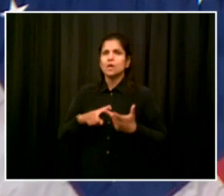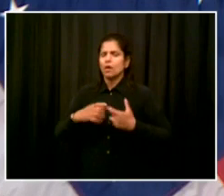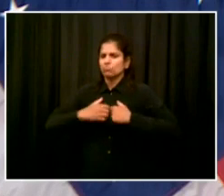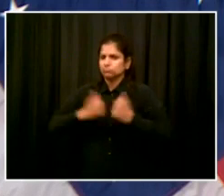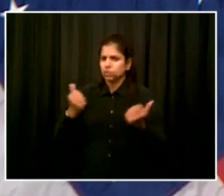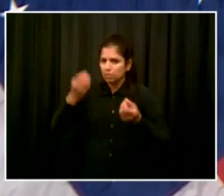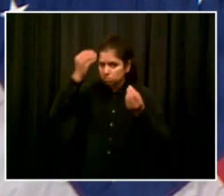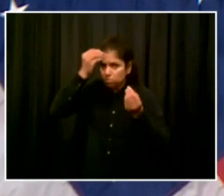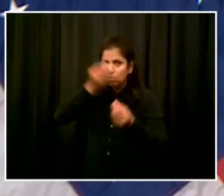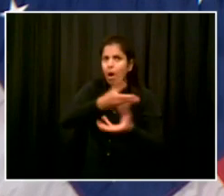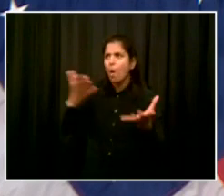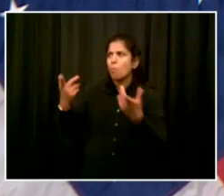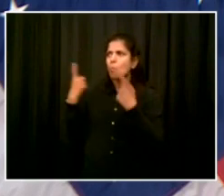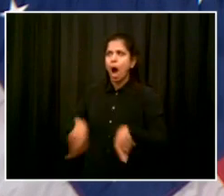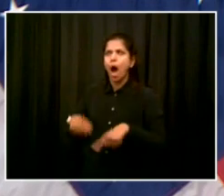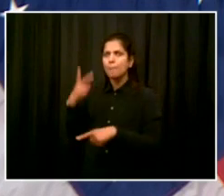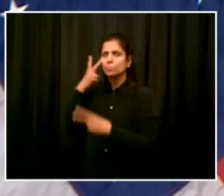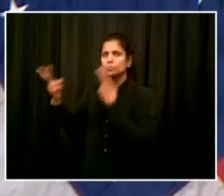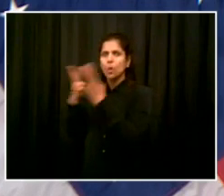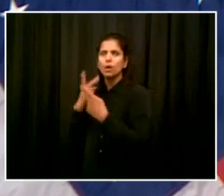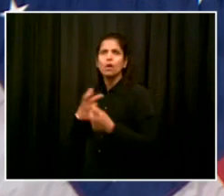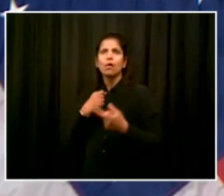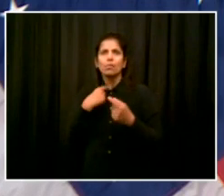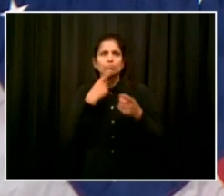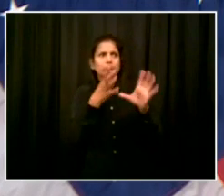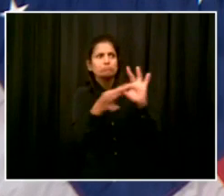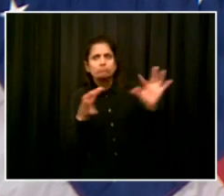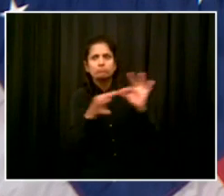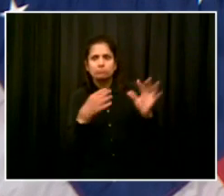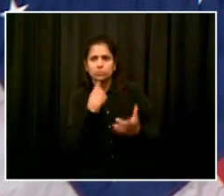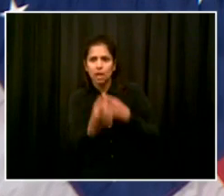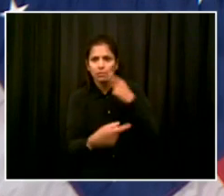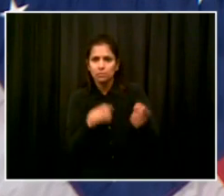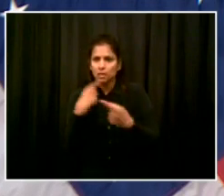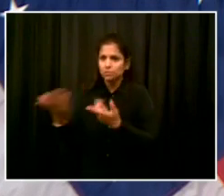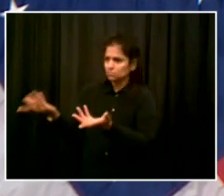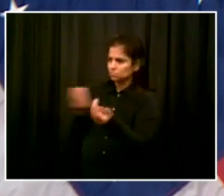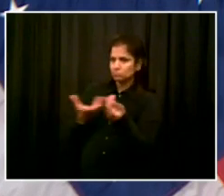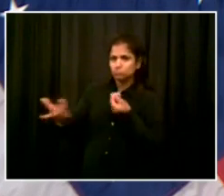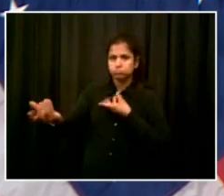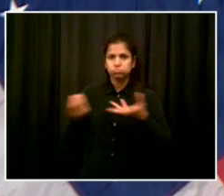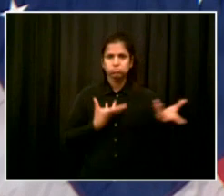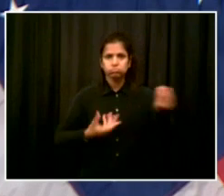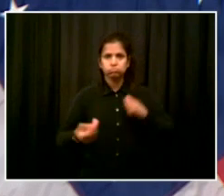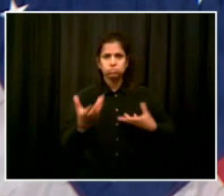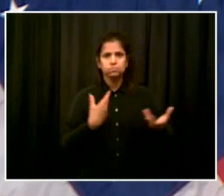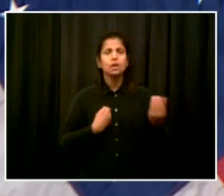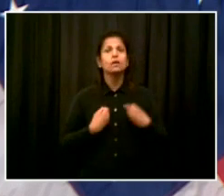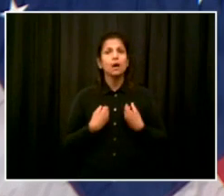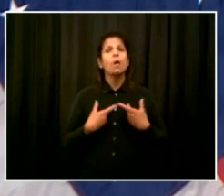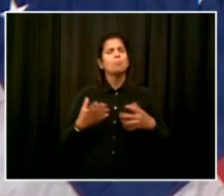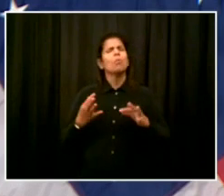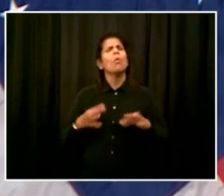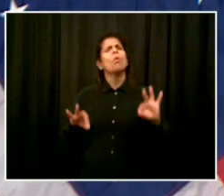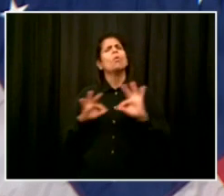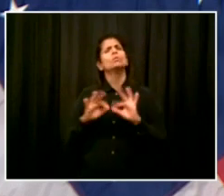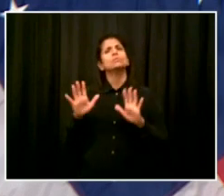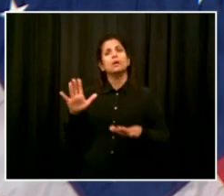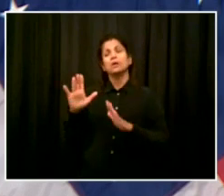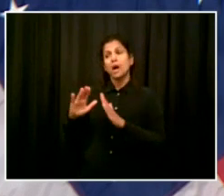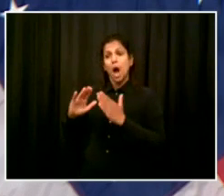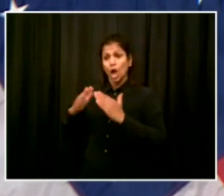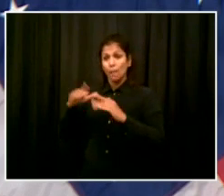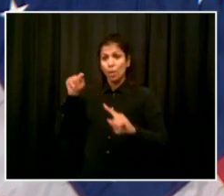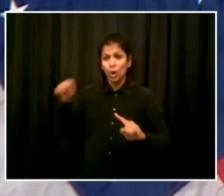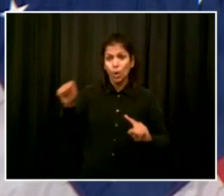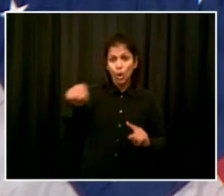this, and we are going to put a stop to this violence. It's going to be incredibly difficult with all. When you don't have an operating